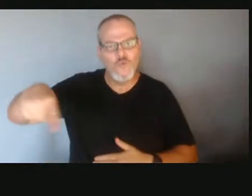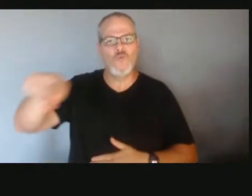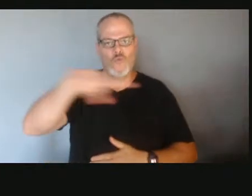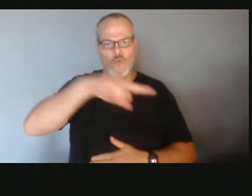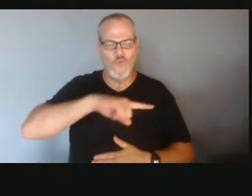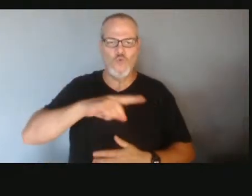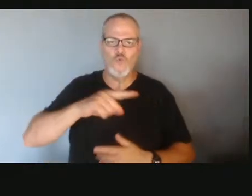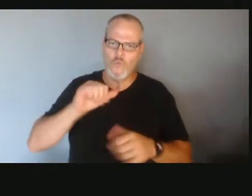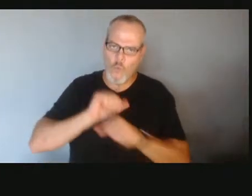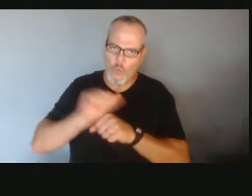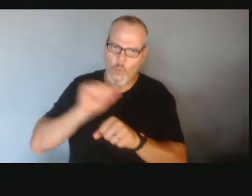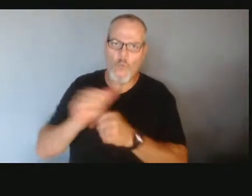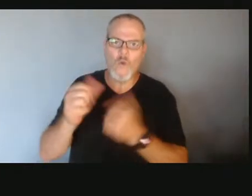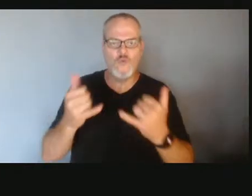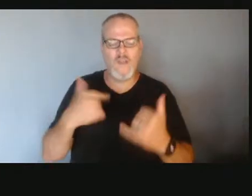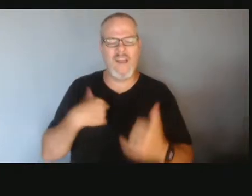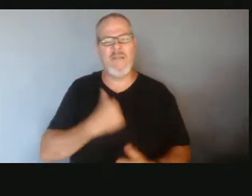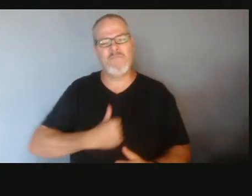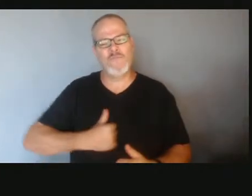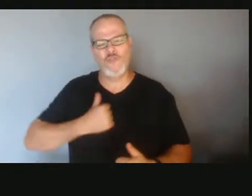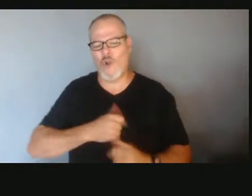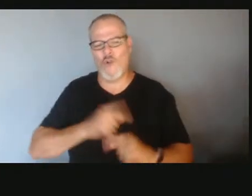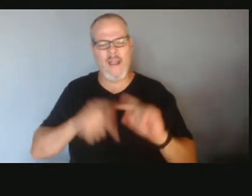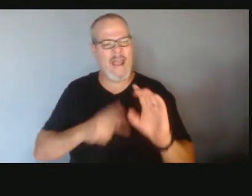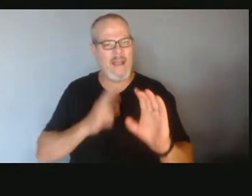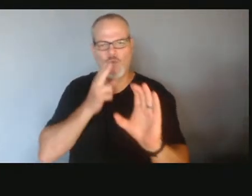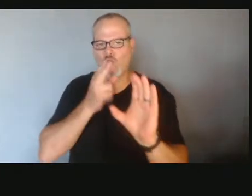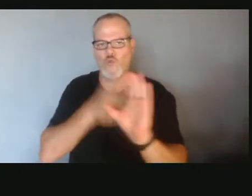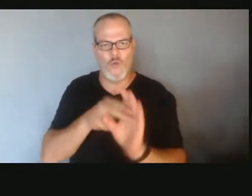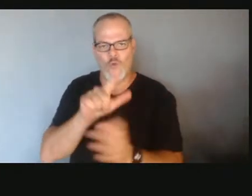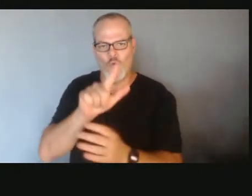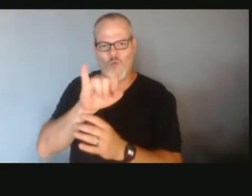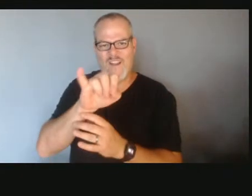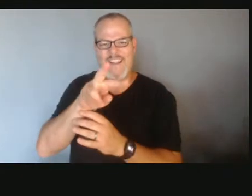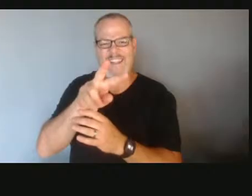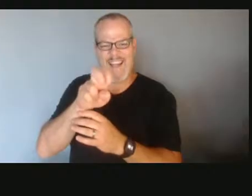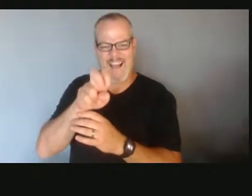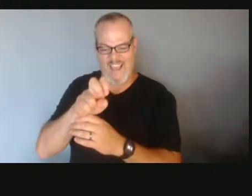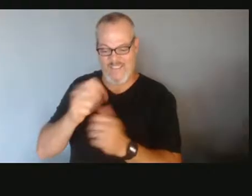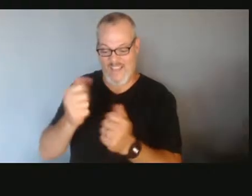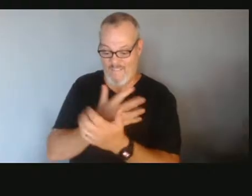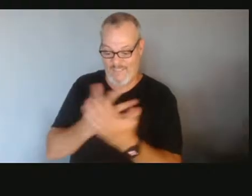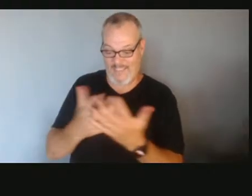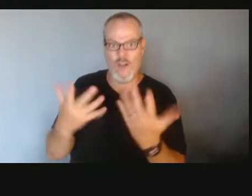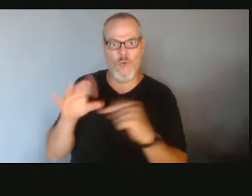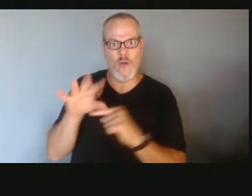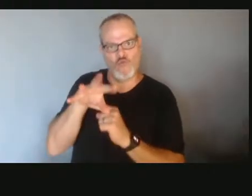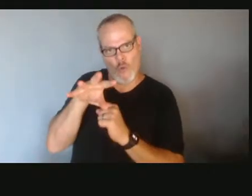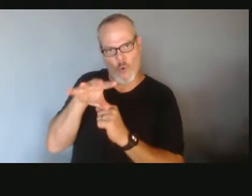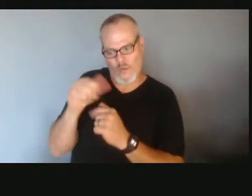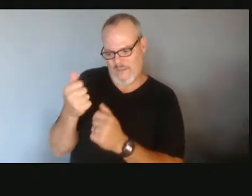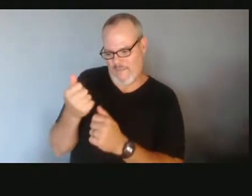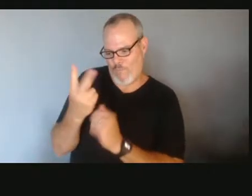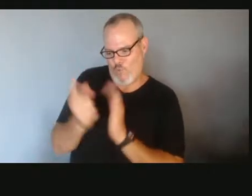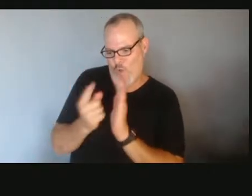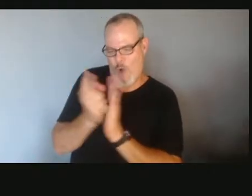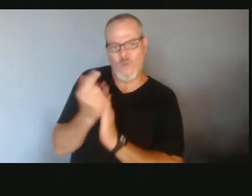filling in here, and my apologies that I could not join you quite live and had to record this a few hours ago as you watch it